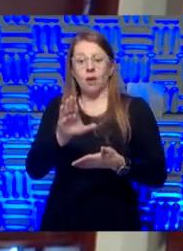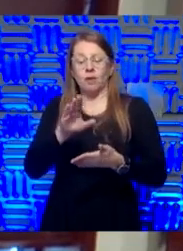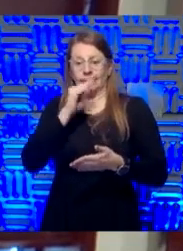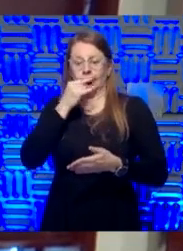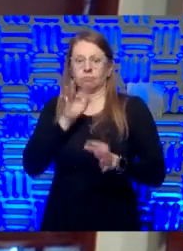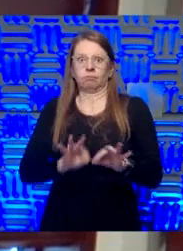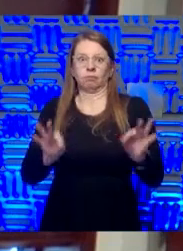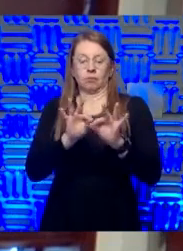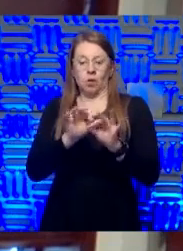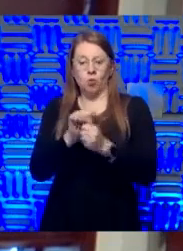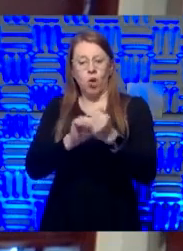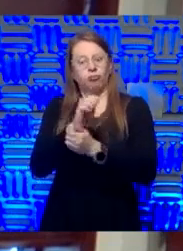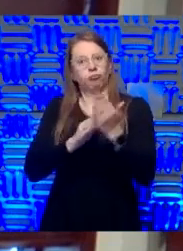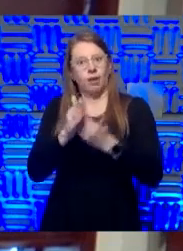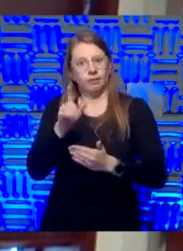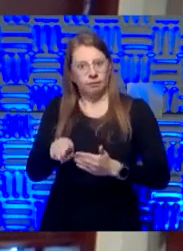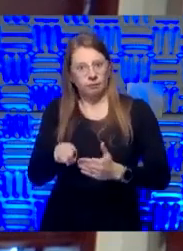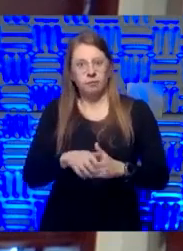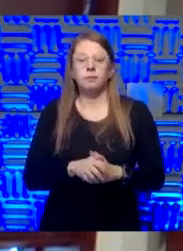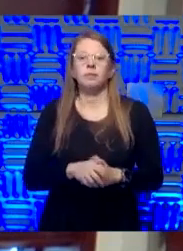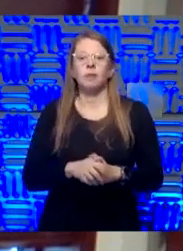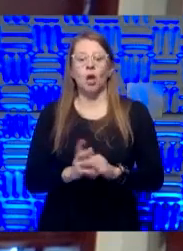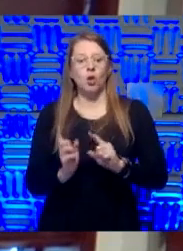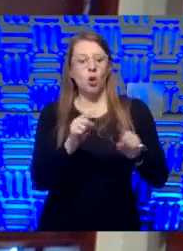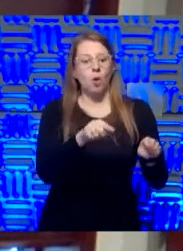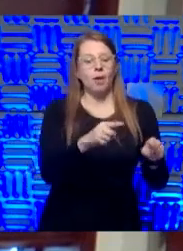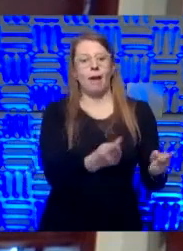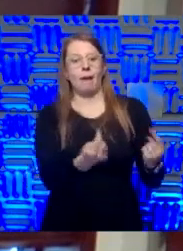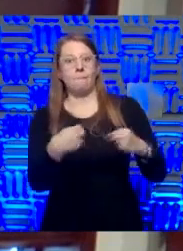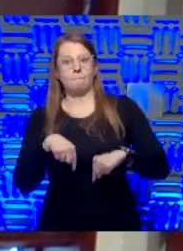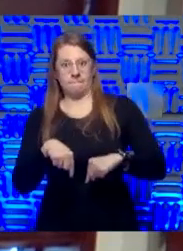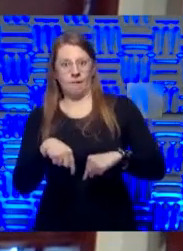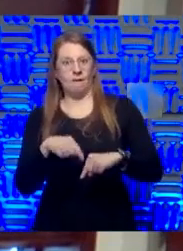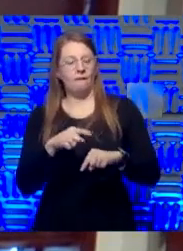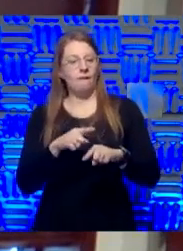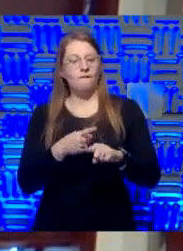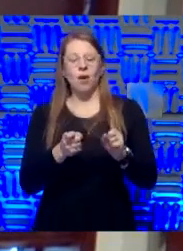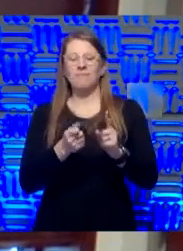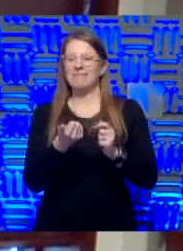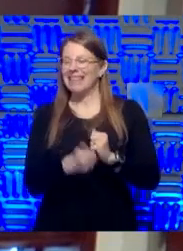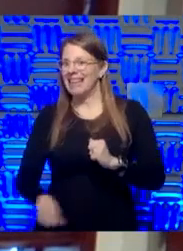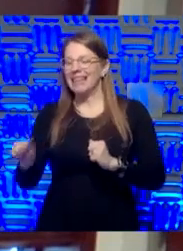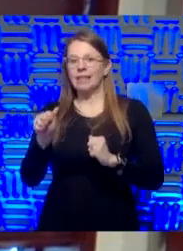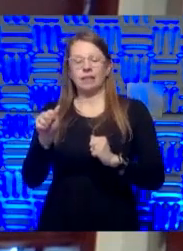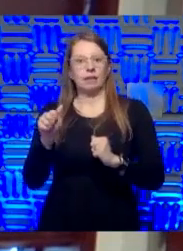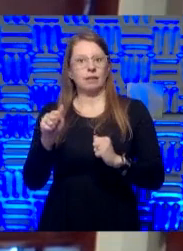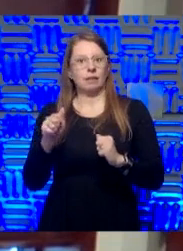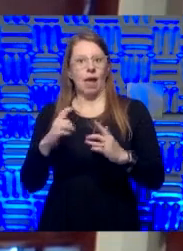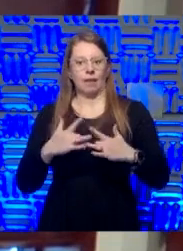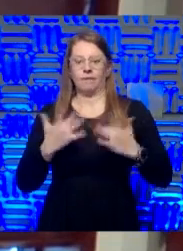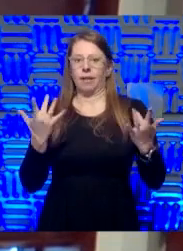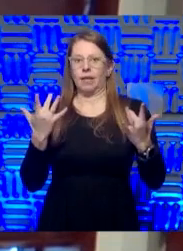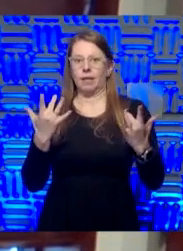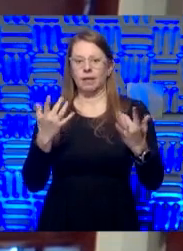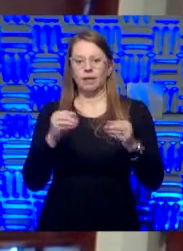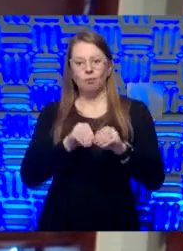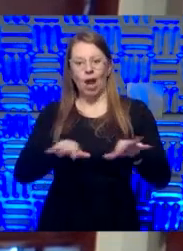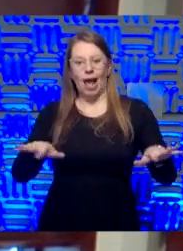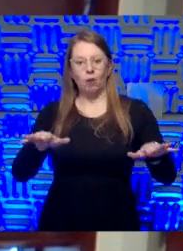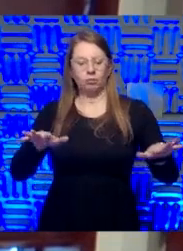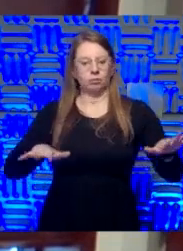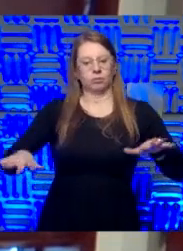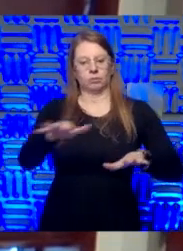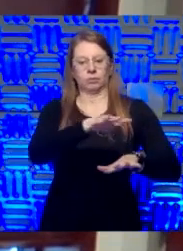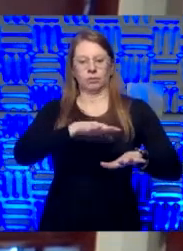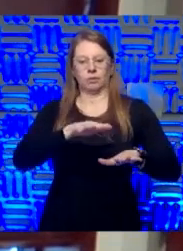hands going to and coming from any activity, that they spread out during workouts. They may not